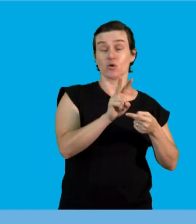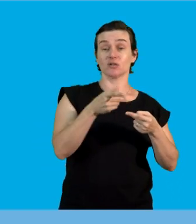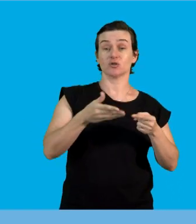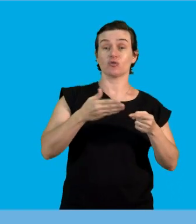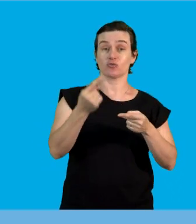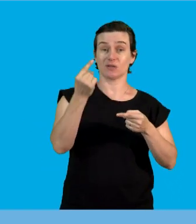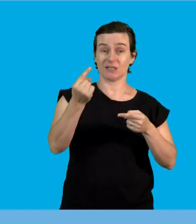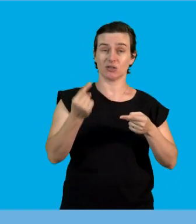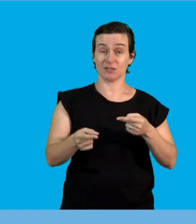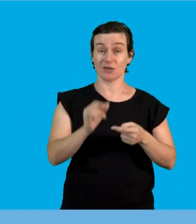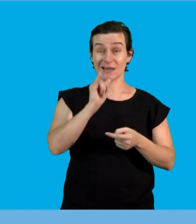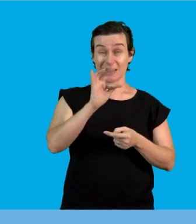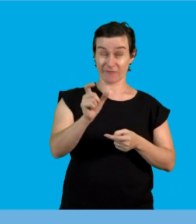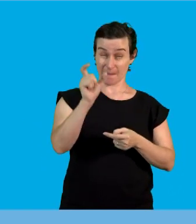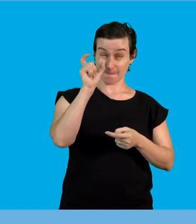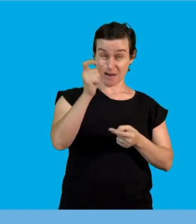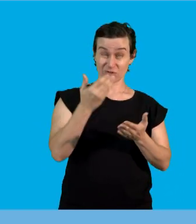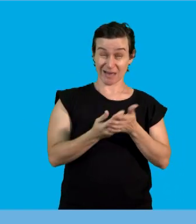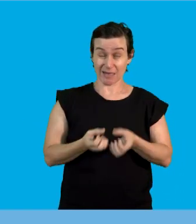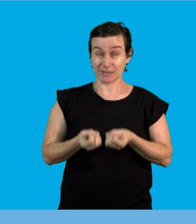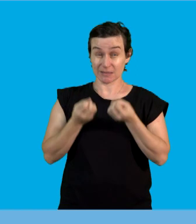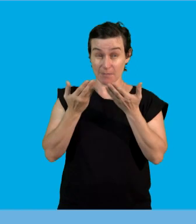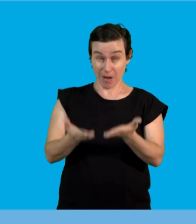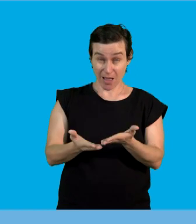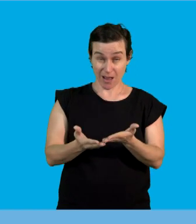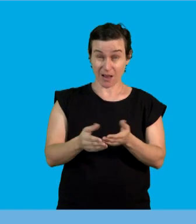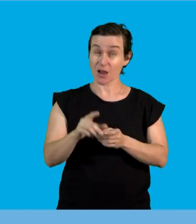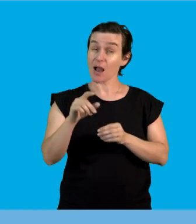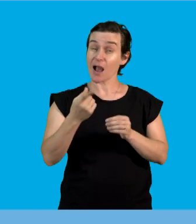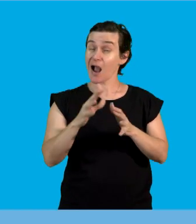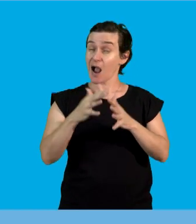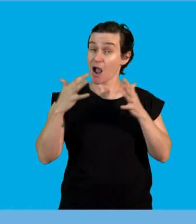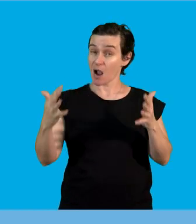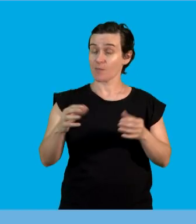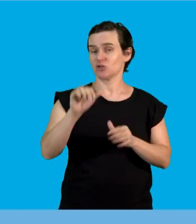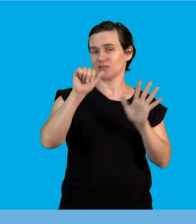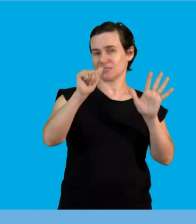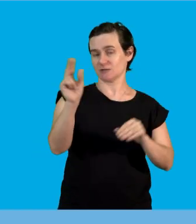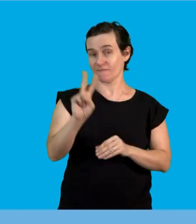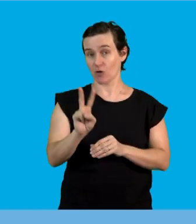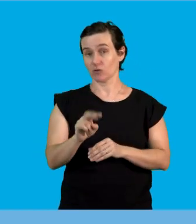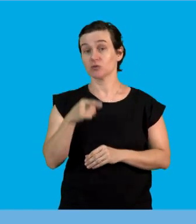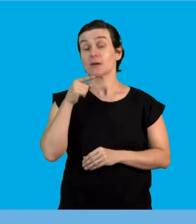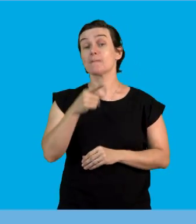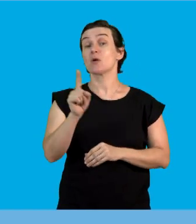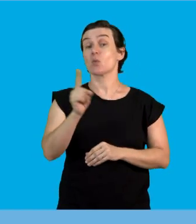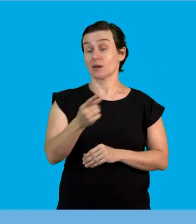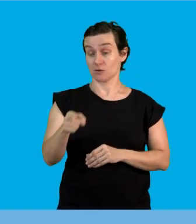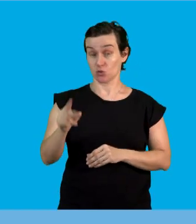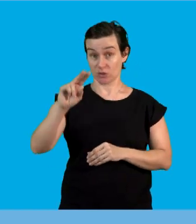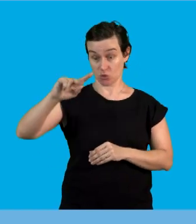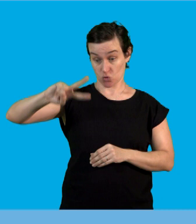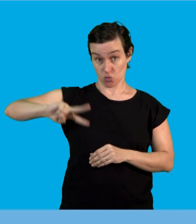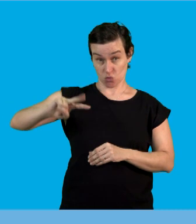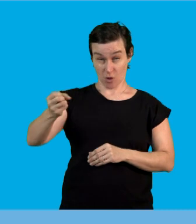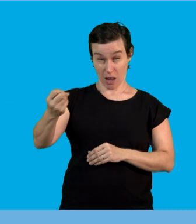lamps if the battery can supply a voltage of 6 volts, provided that the light bulbs are identical? So these